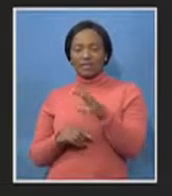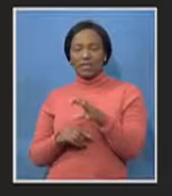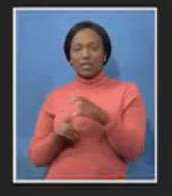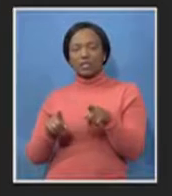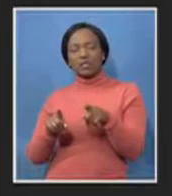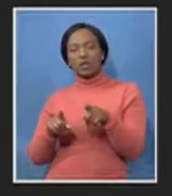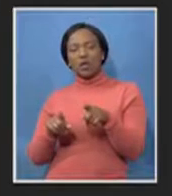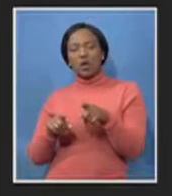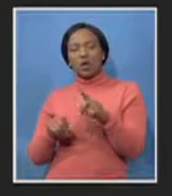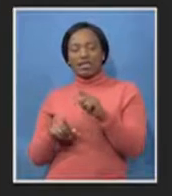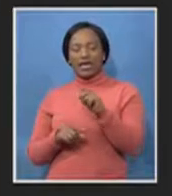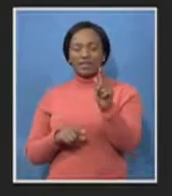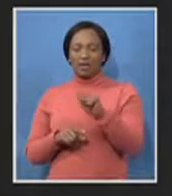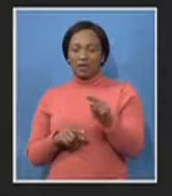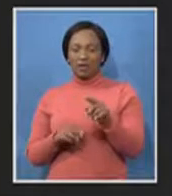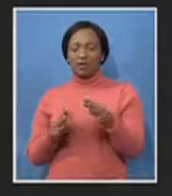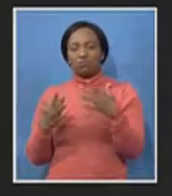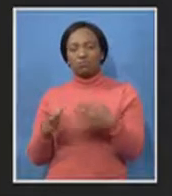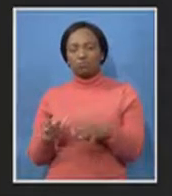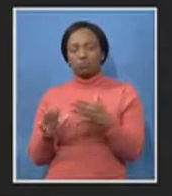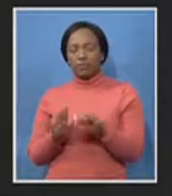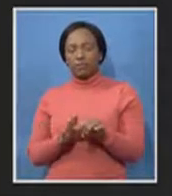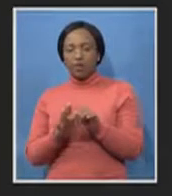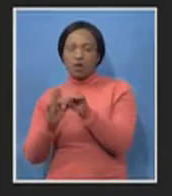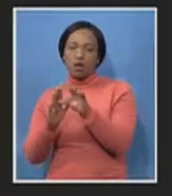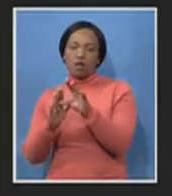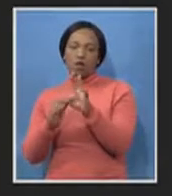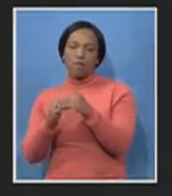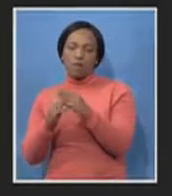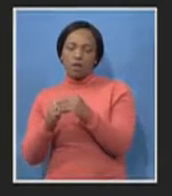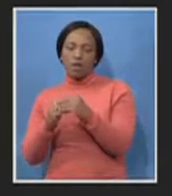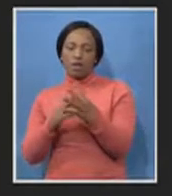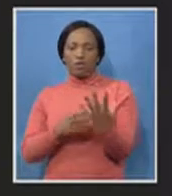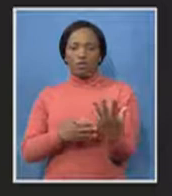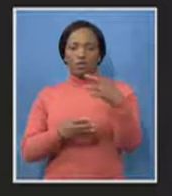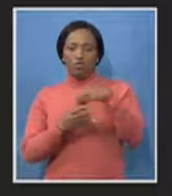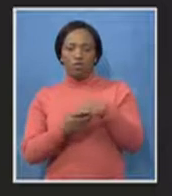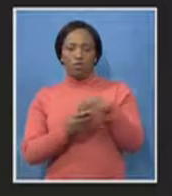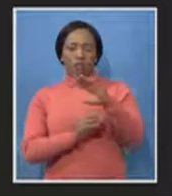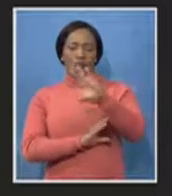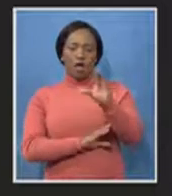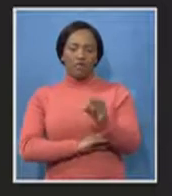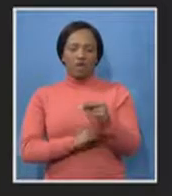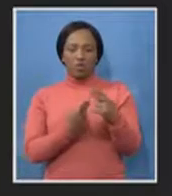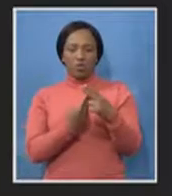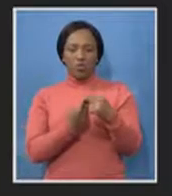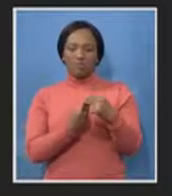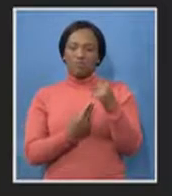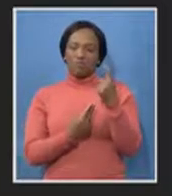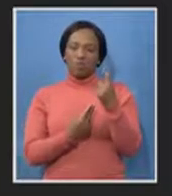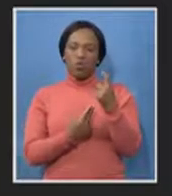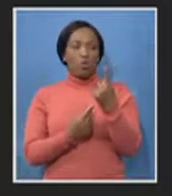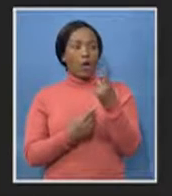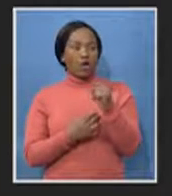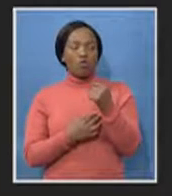important member of the African Union, one of the 55 member states. And we